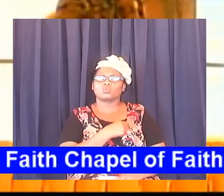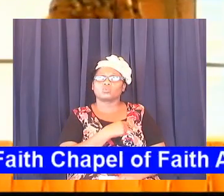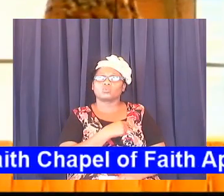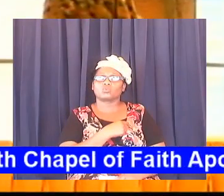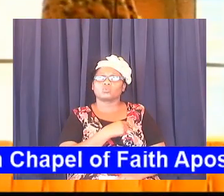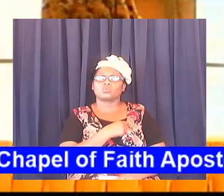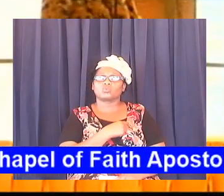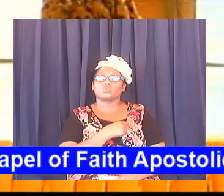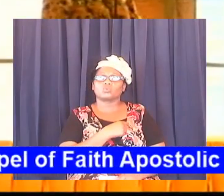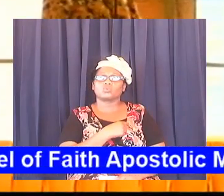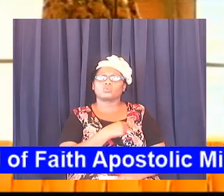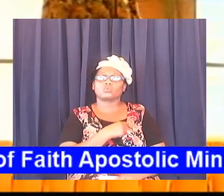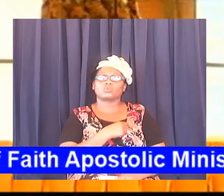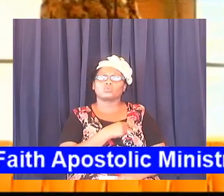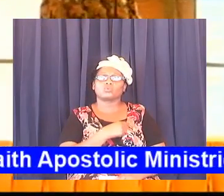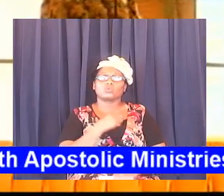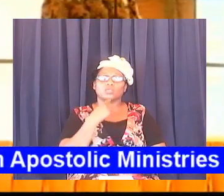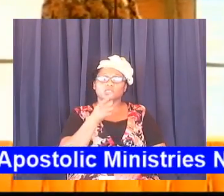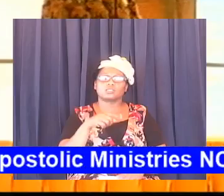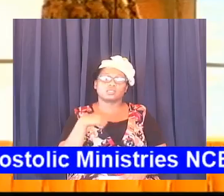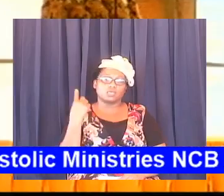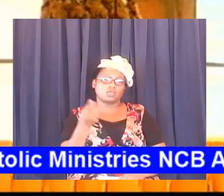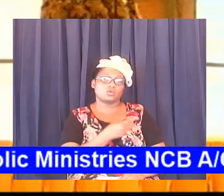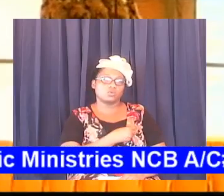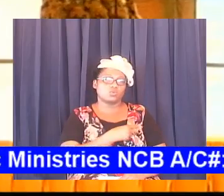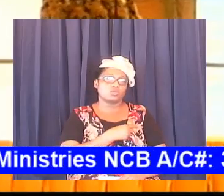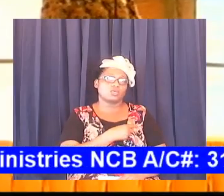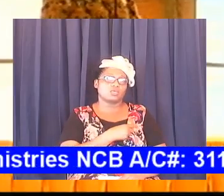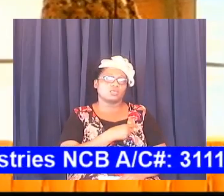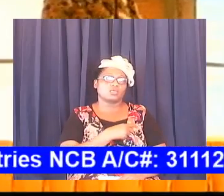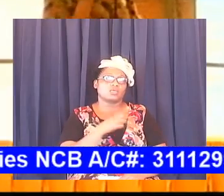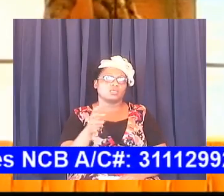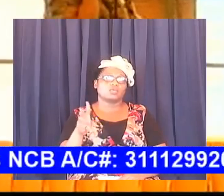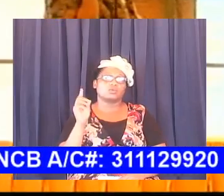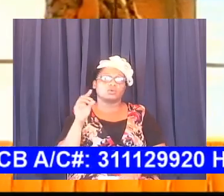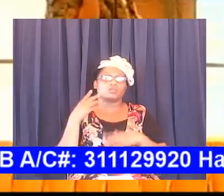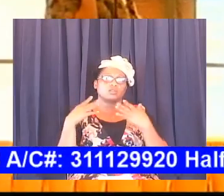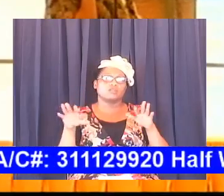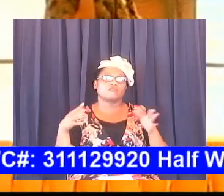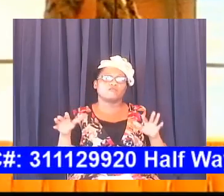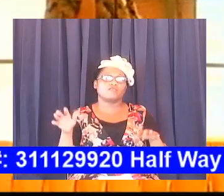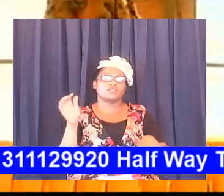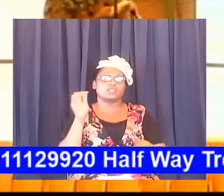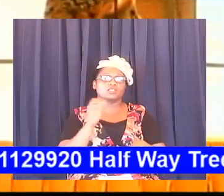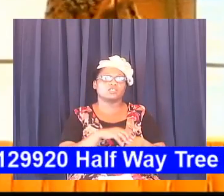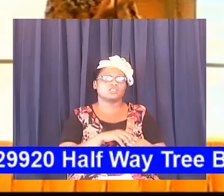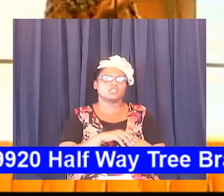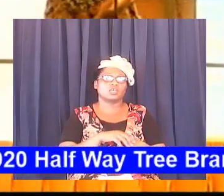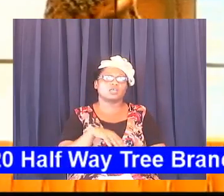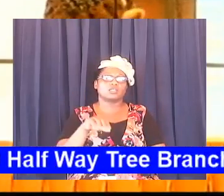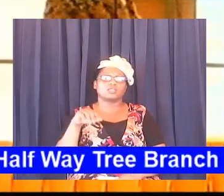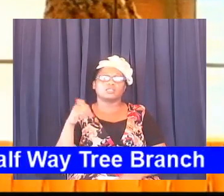up at 10:30, and therefore we are going to be introducing